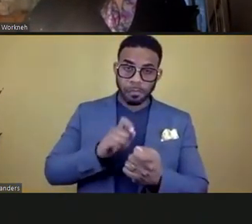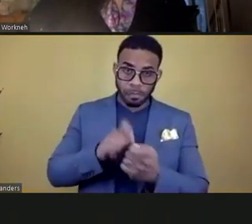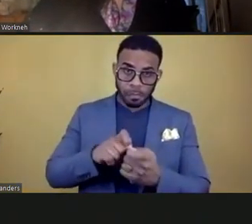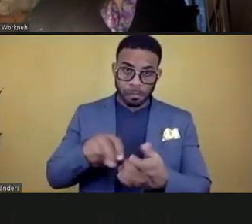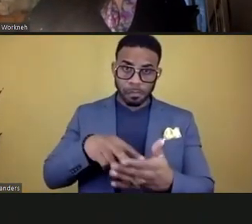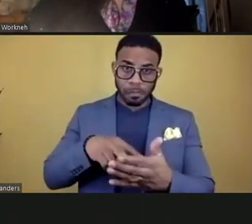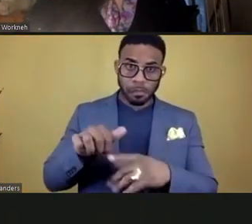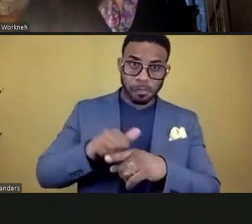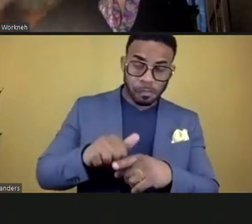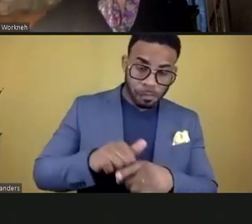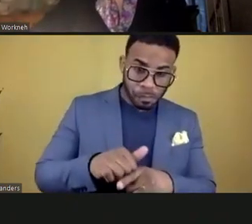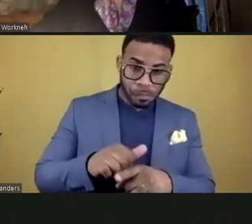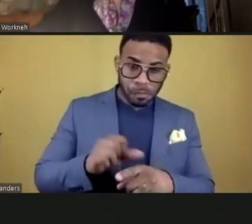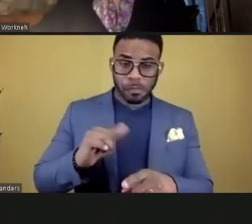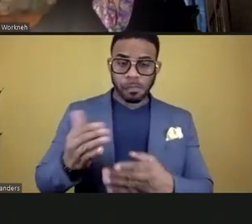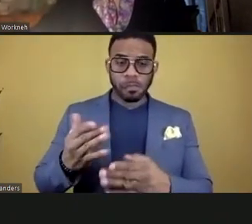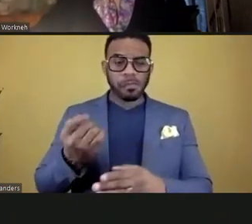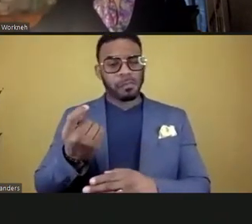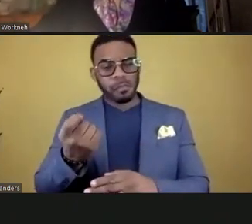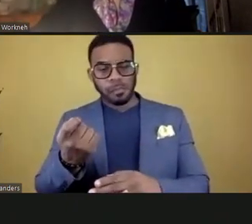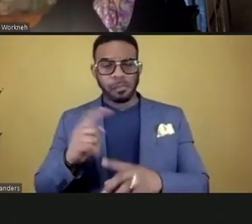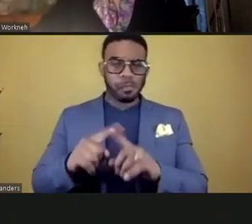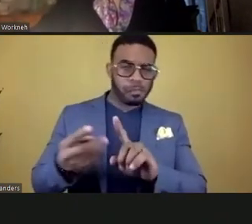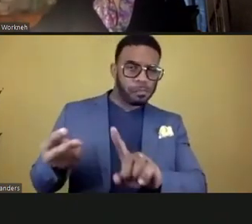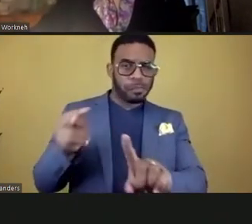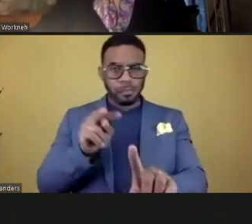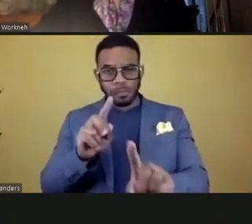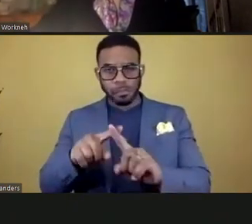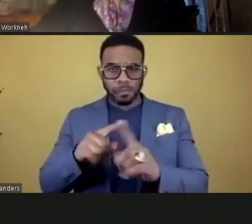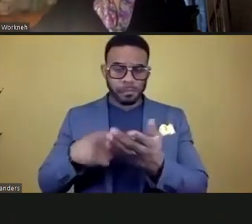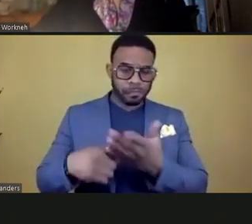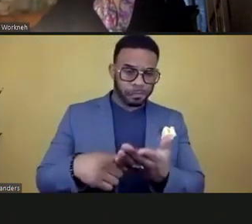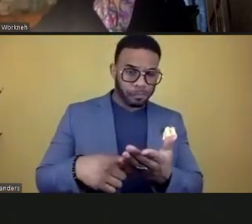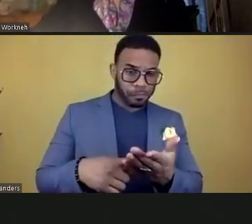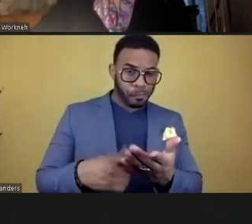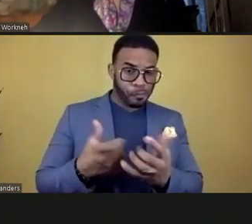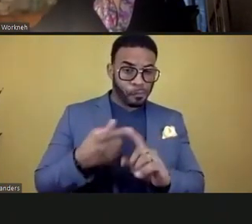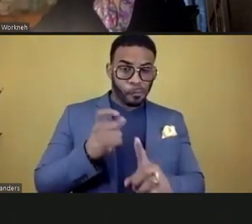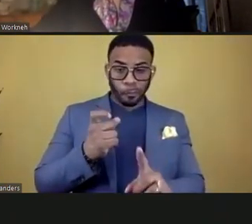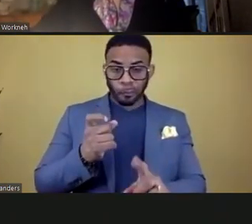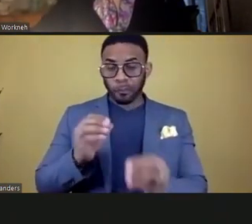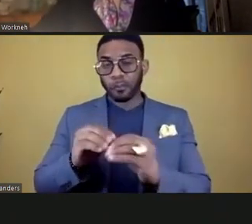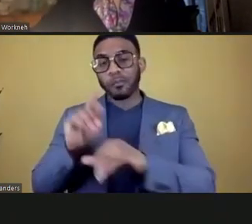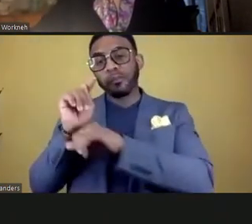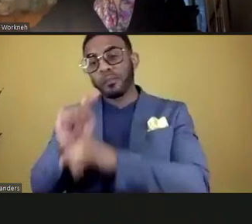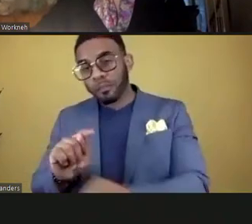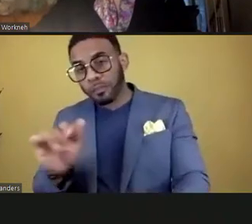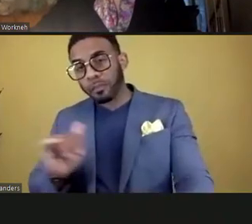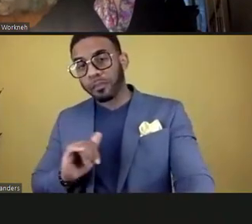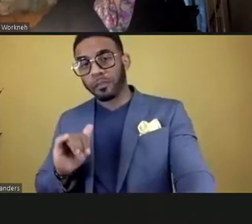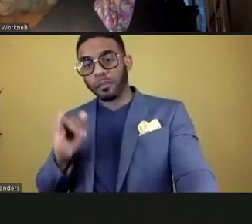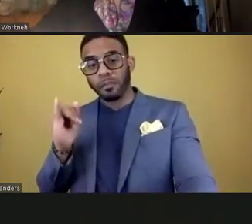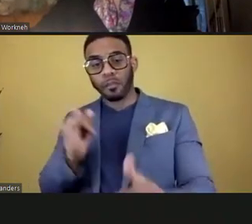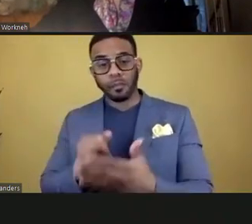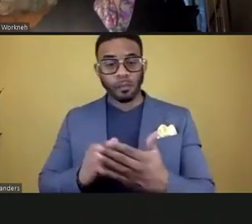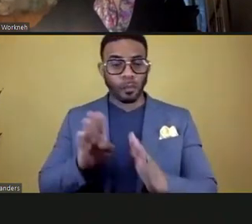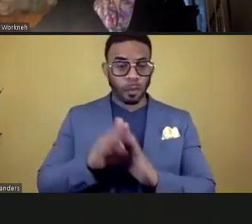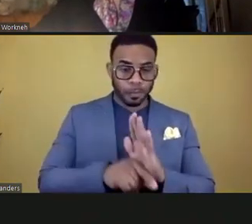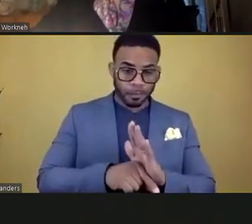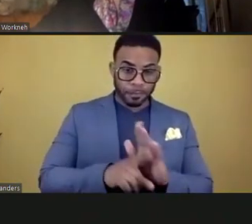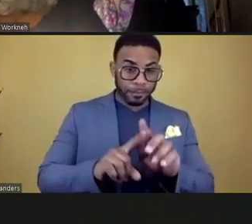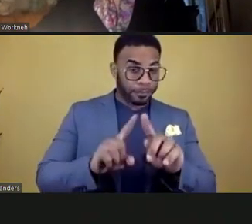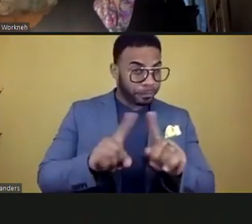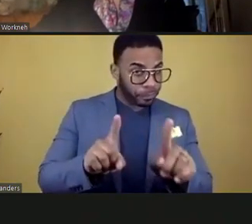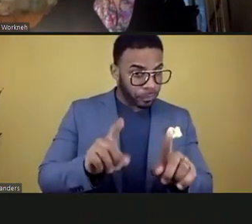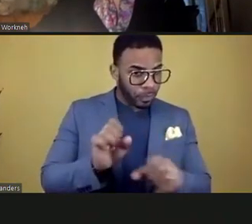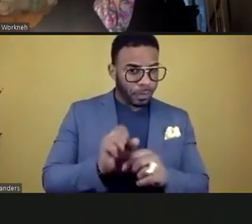dance training. So I bring a little bit of a different perspective to the conversation coming from a more traditionally performing arts background. However,